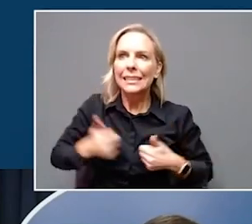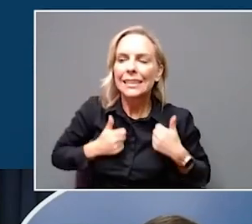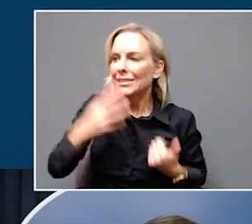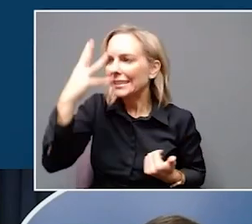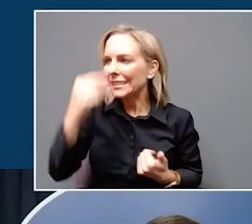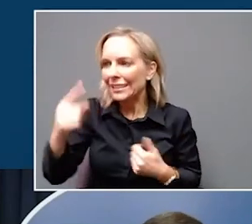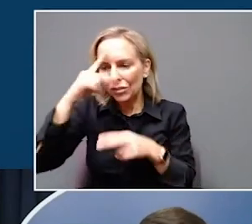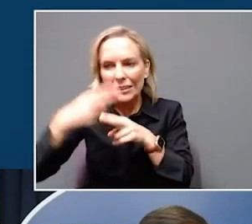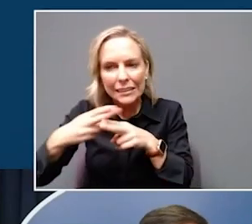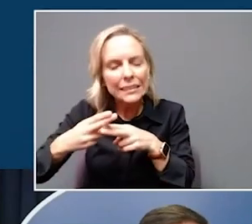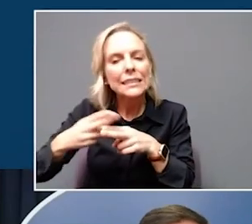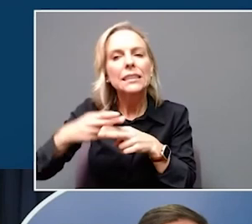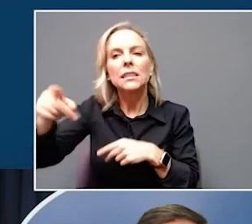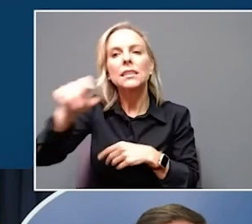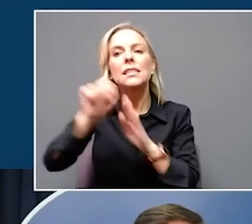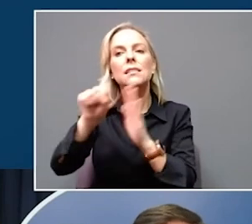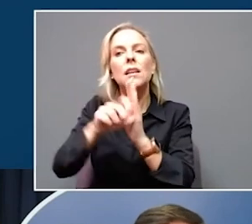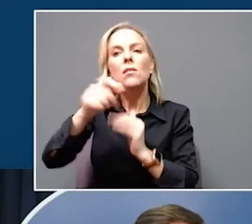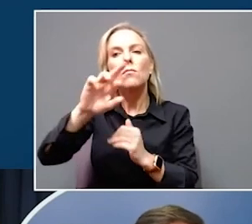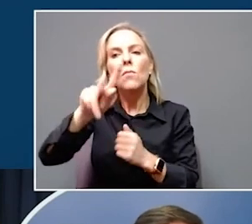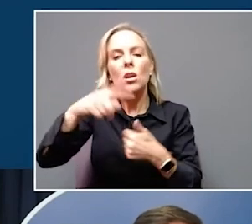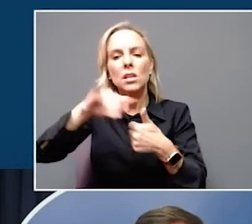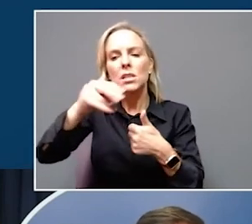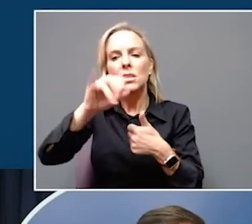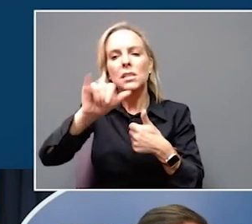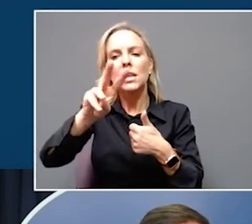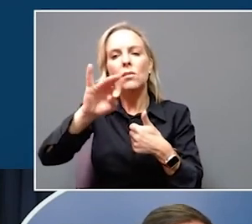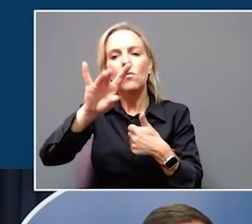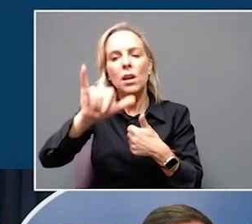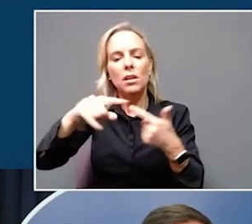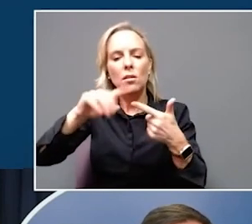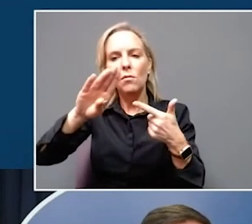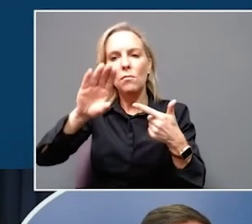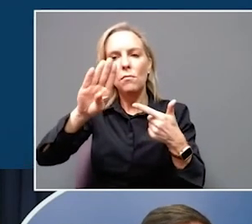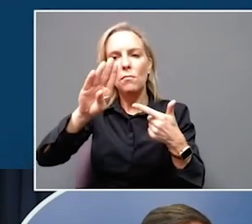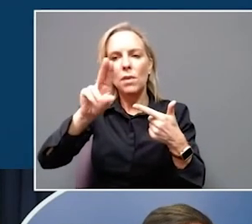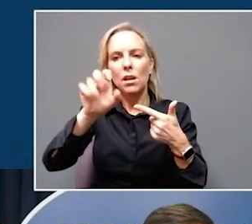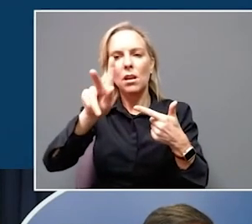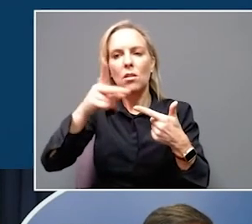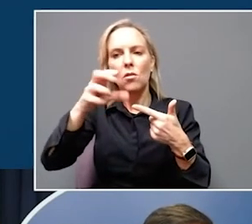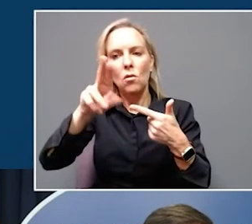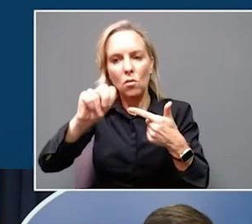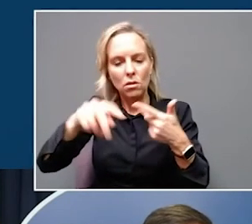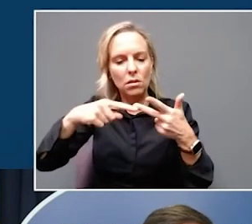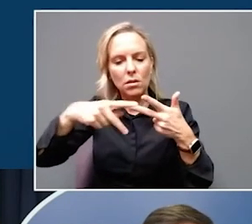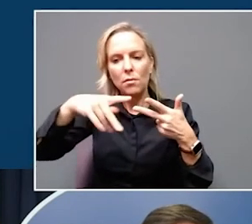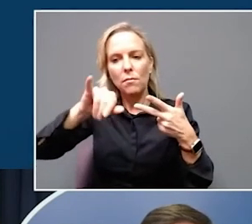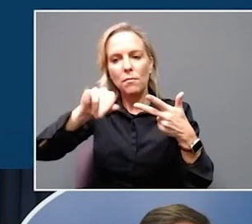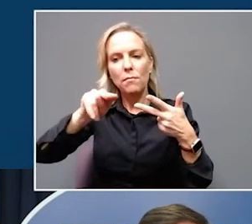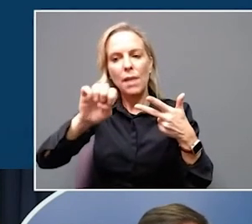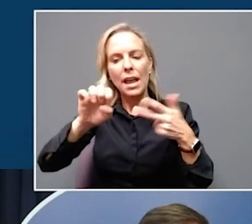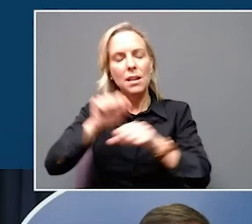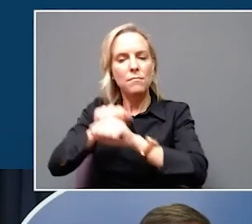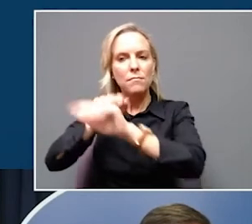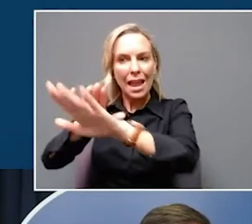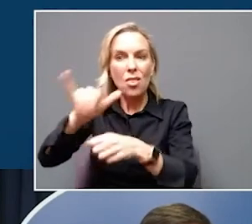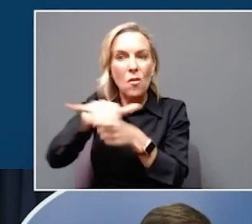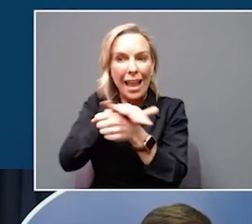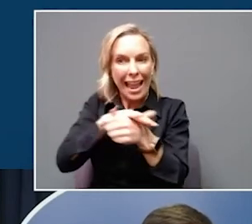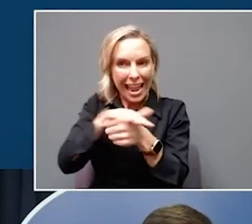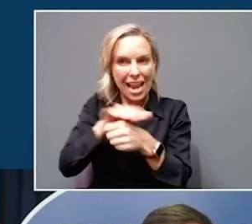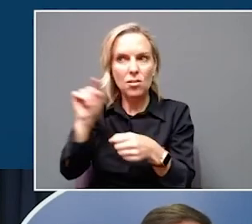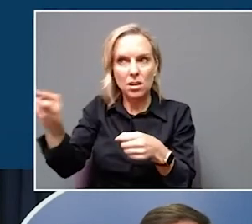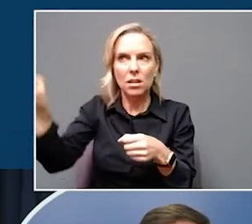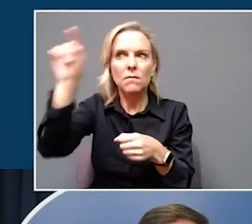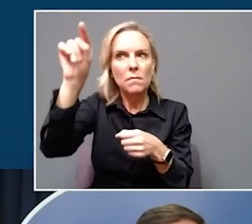parks are Jenny Wiley, Buckhorn, and Pine Mountain. One thing to mention is these are in those areas. They are experiencing challenges